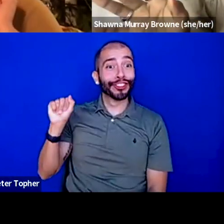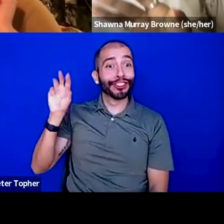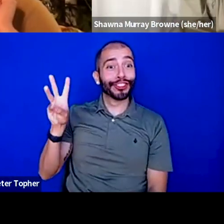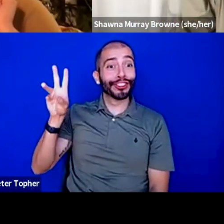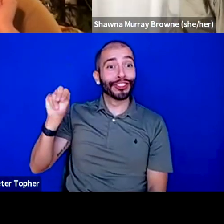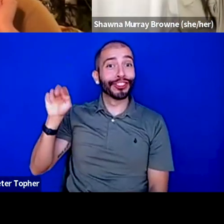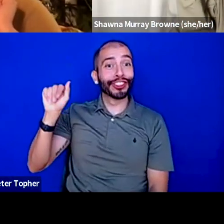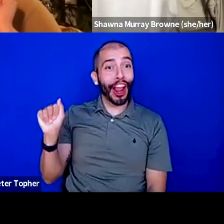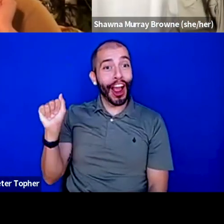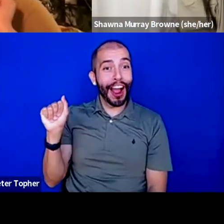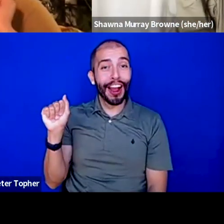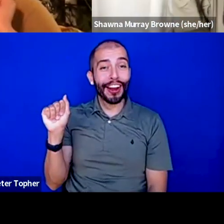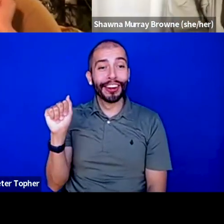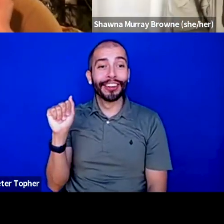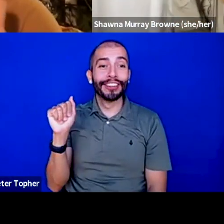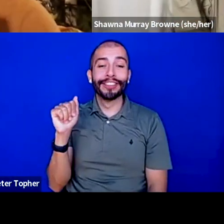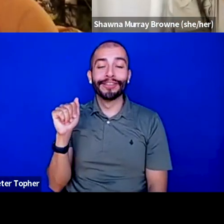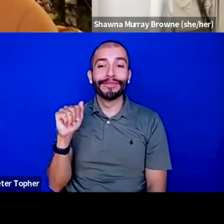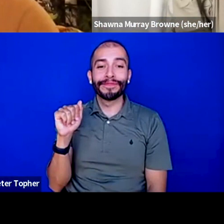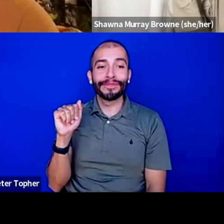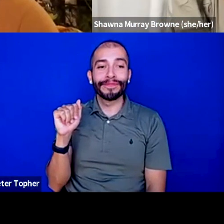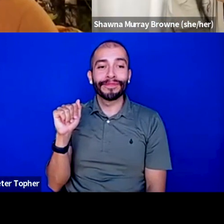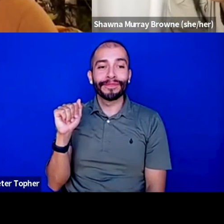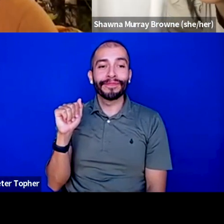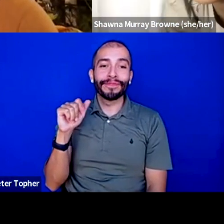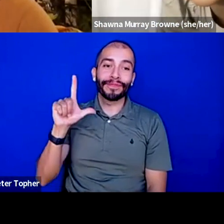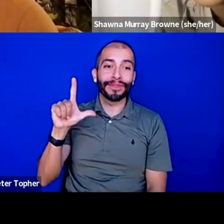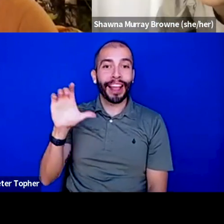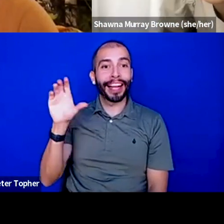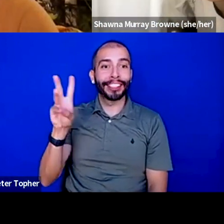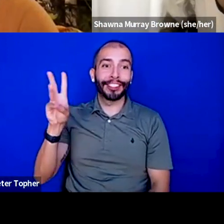to learn more about that, connect with me later. I'm finished.